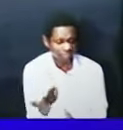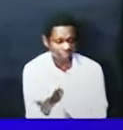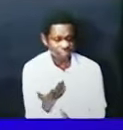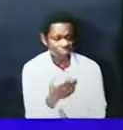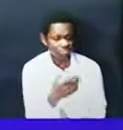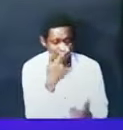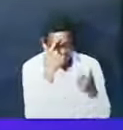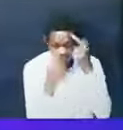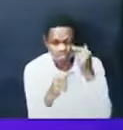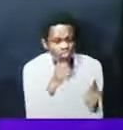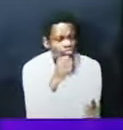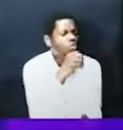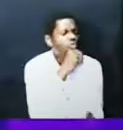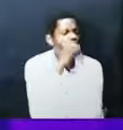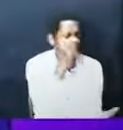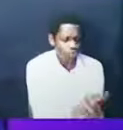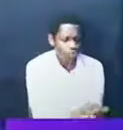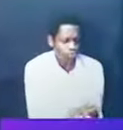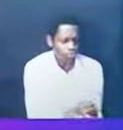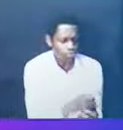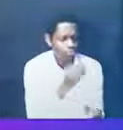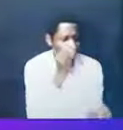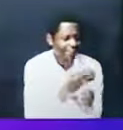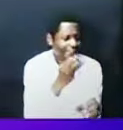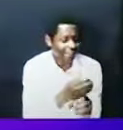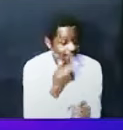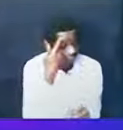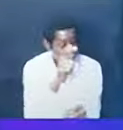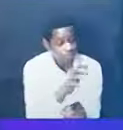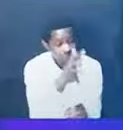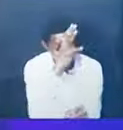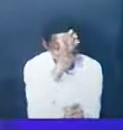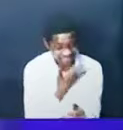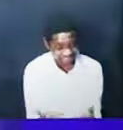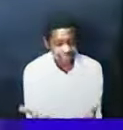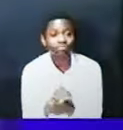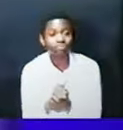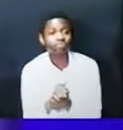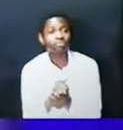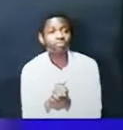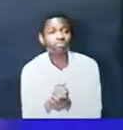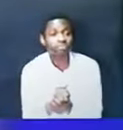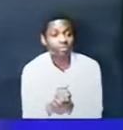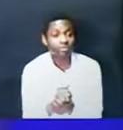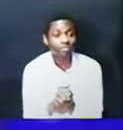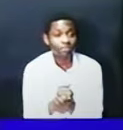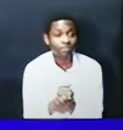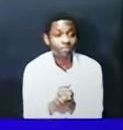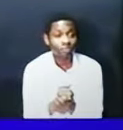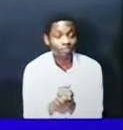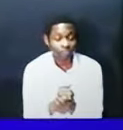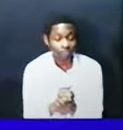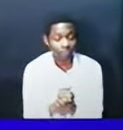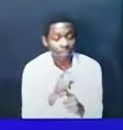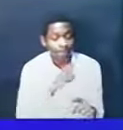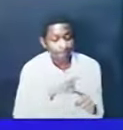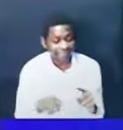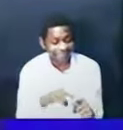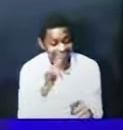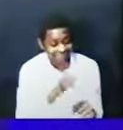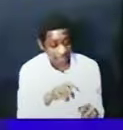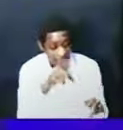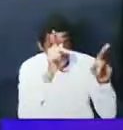manage estate. Verse 2 says that the heir is subject to guidance and trustees